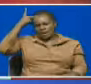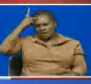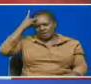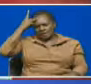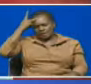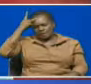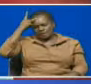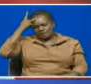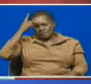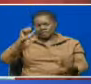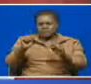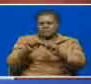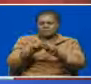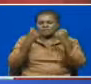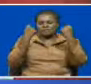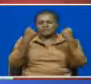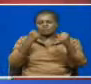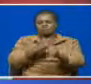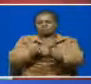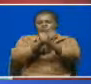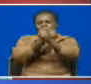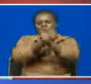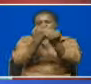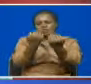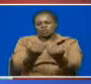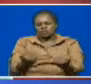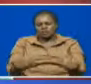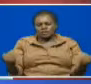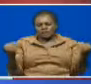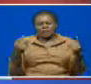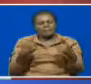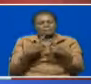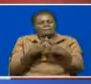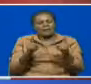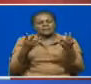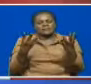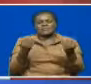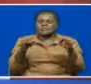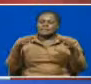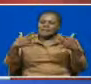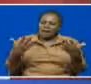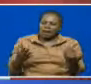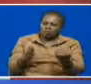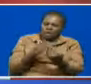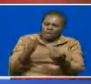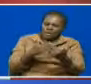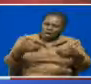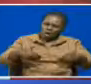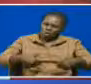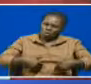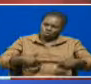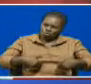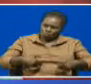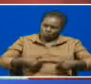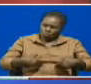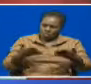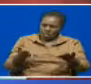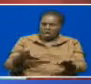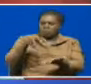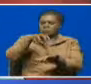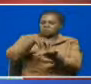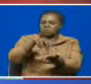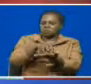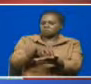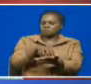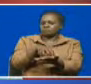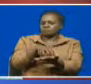guardians about the safety and security of their children. But how easy is it to raise teenagers in such unprecedented